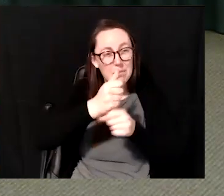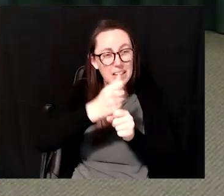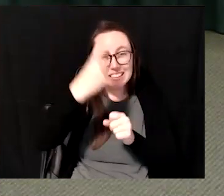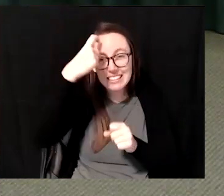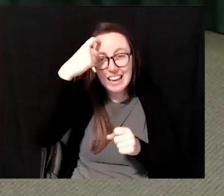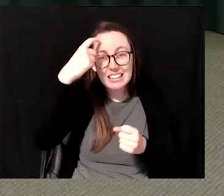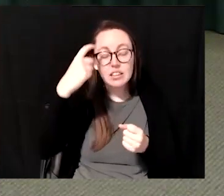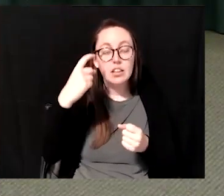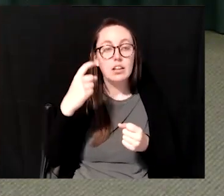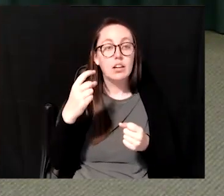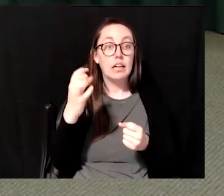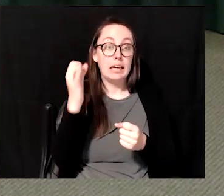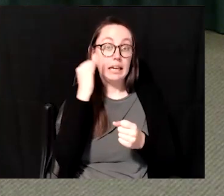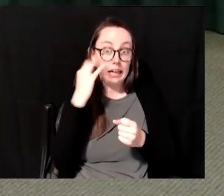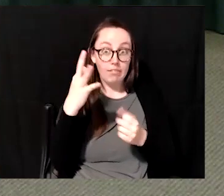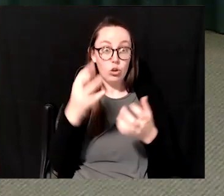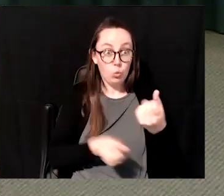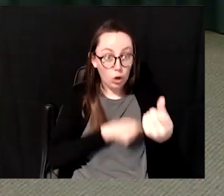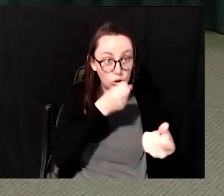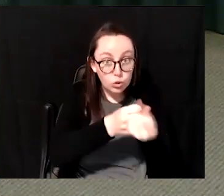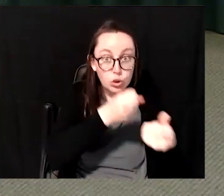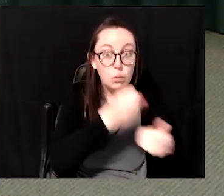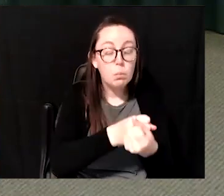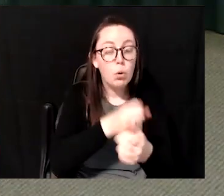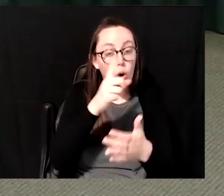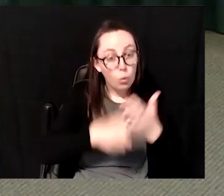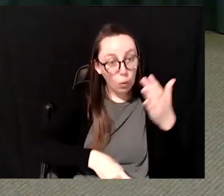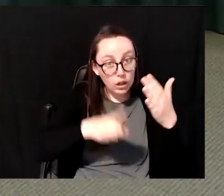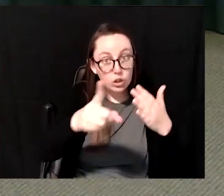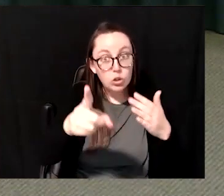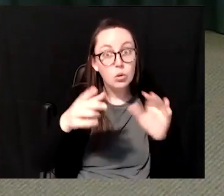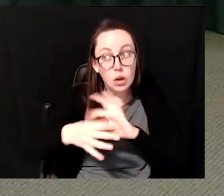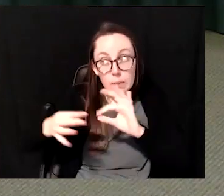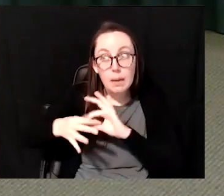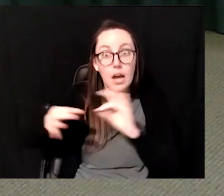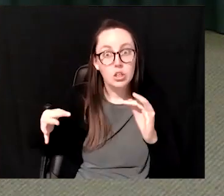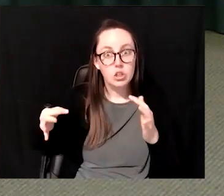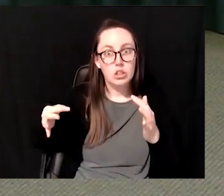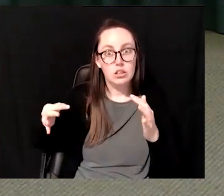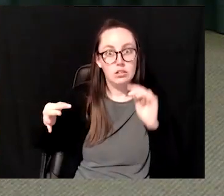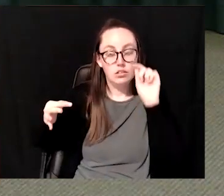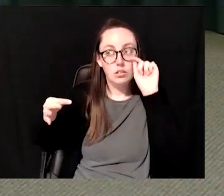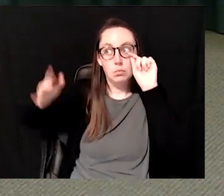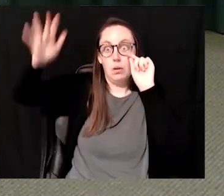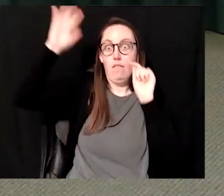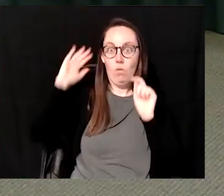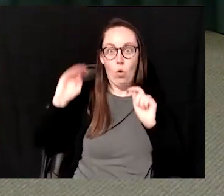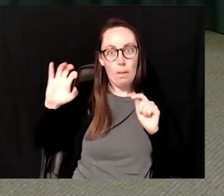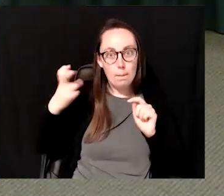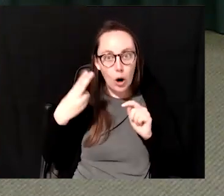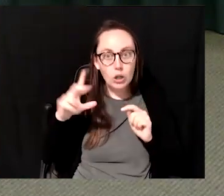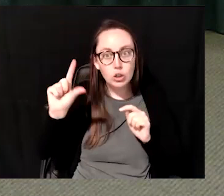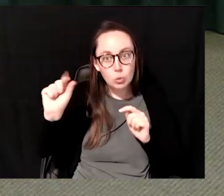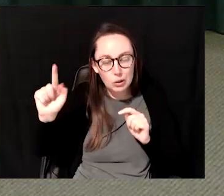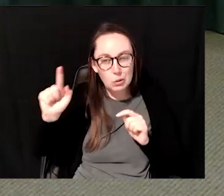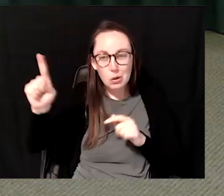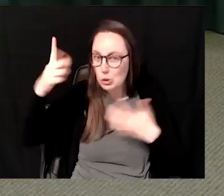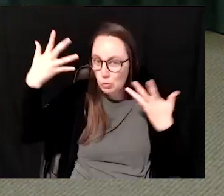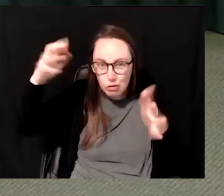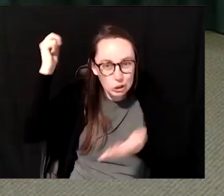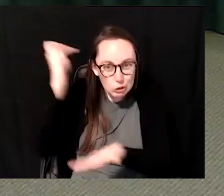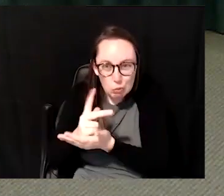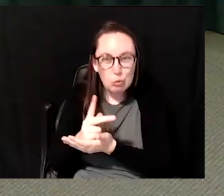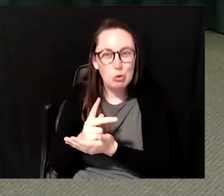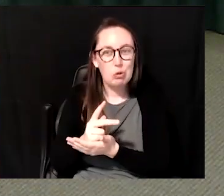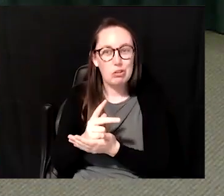a good way to do that would be to have somebody who could actually do that work someone that everyone trusts you know and and take the burden off the town office take the